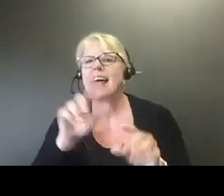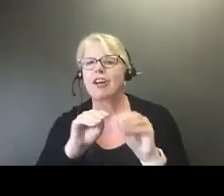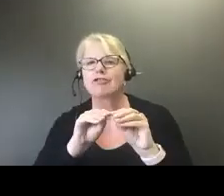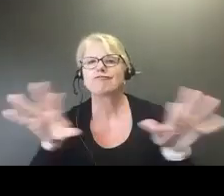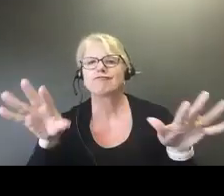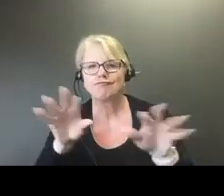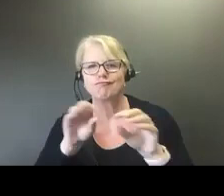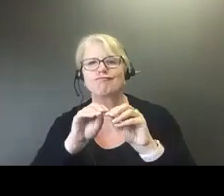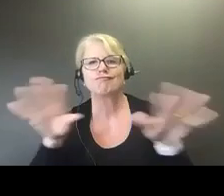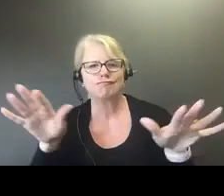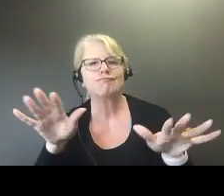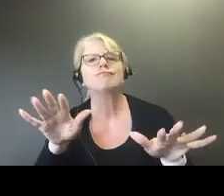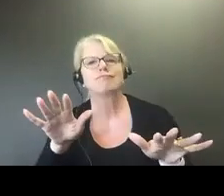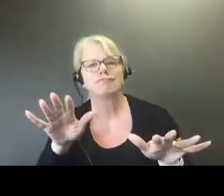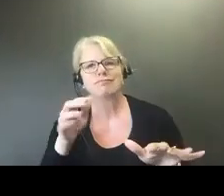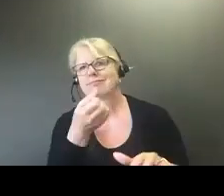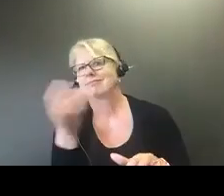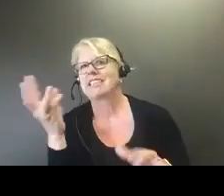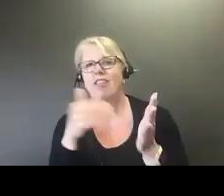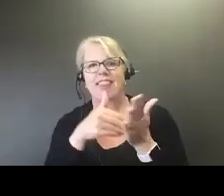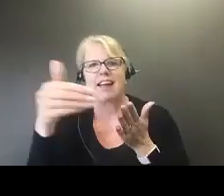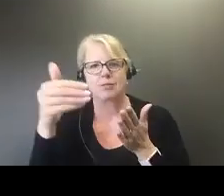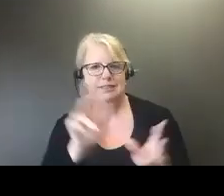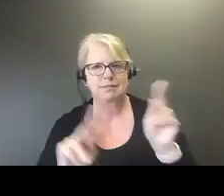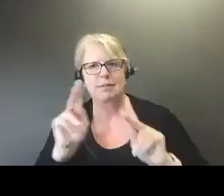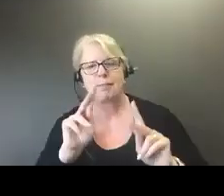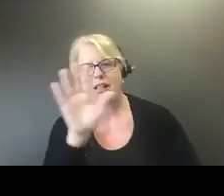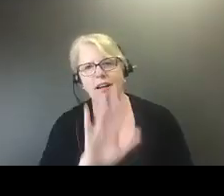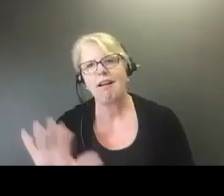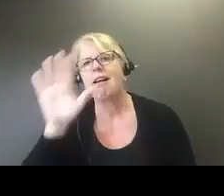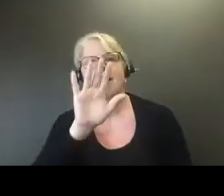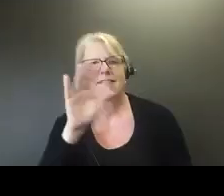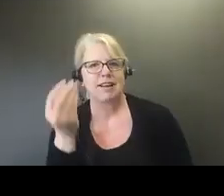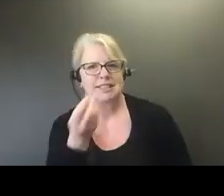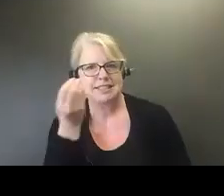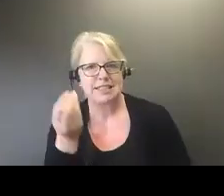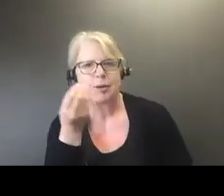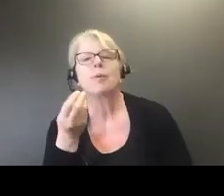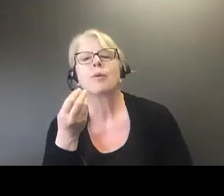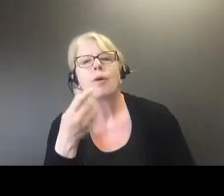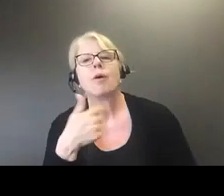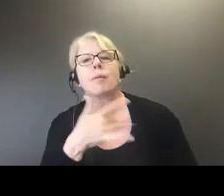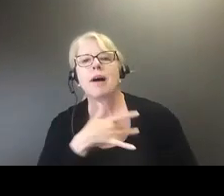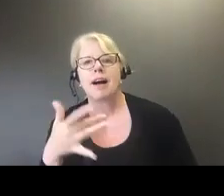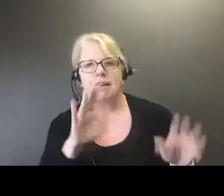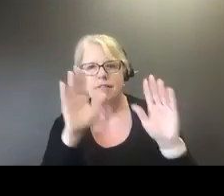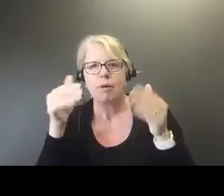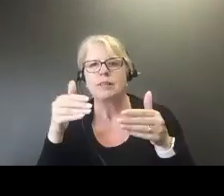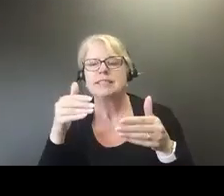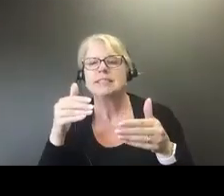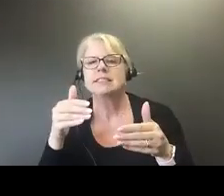out to several thousand individuals across Ontario, and we intend to focus some of